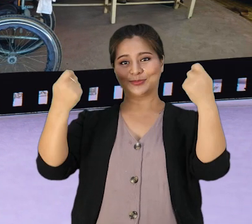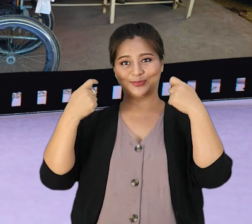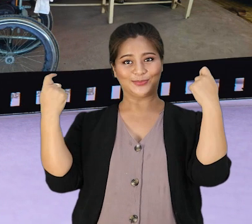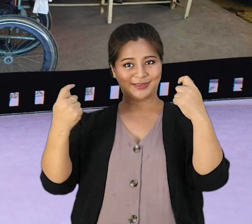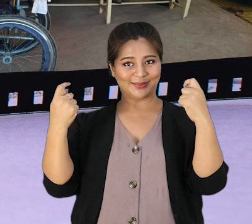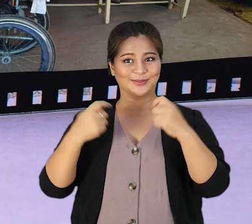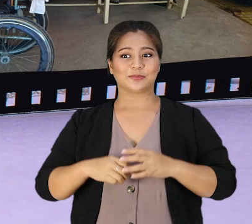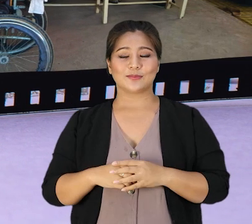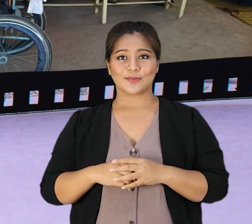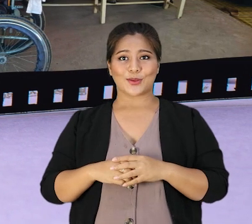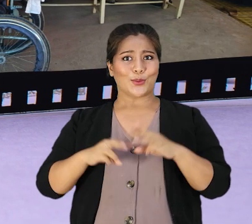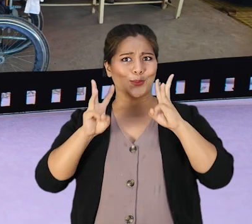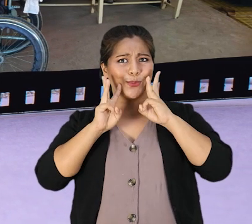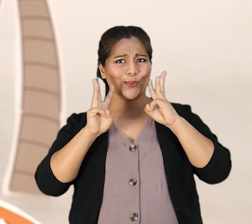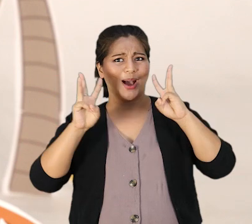and celebrations.